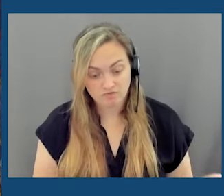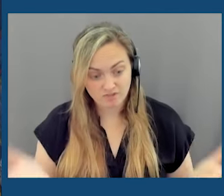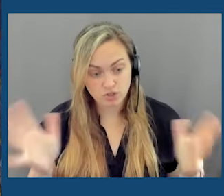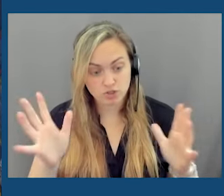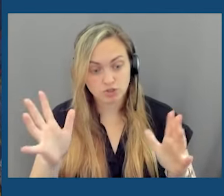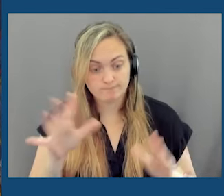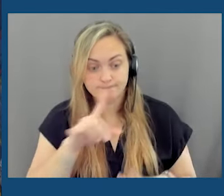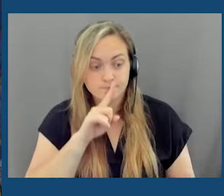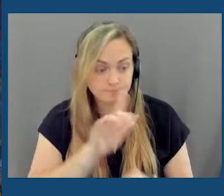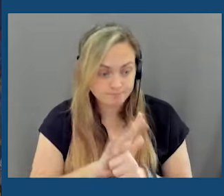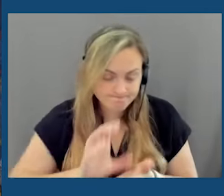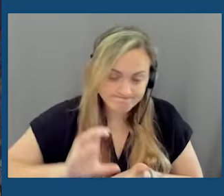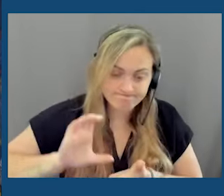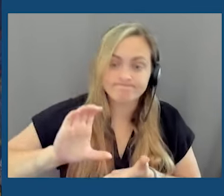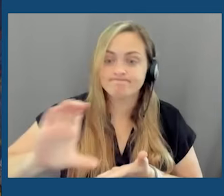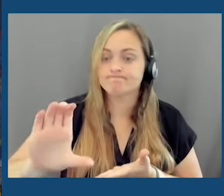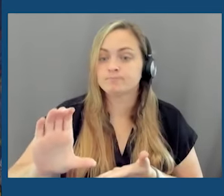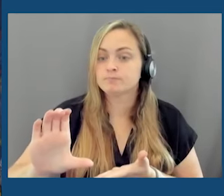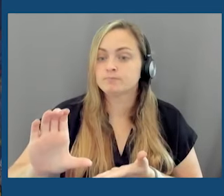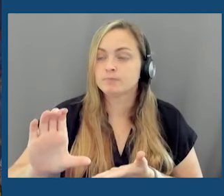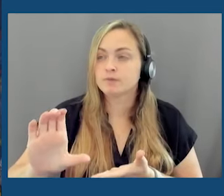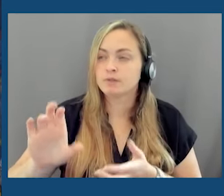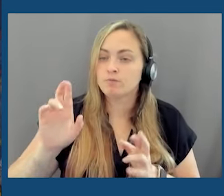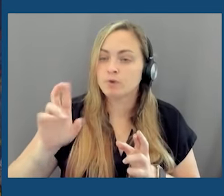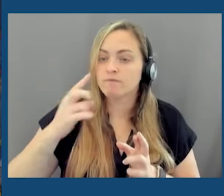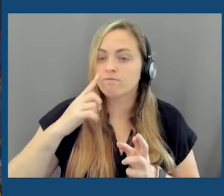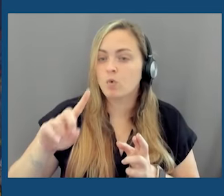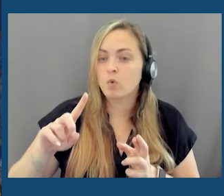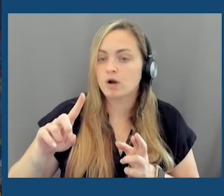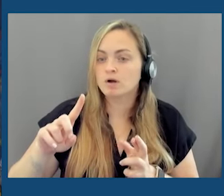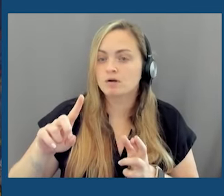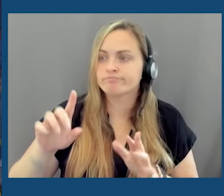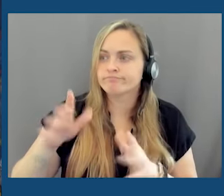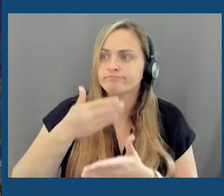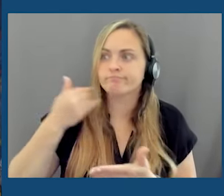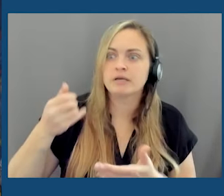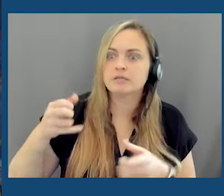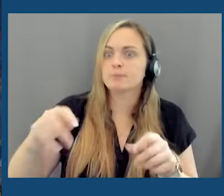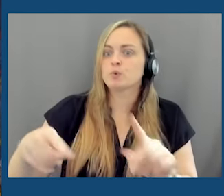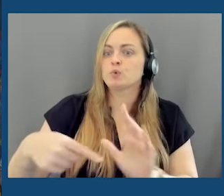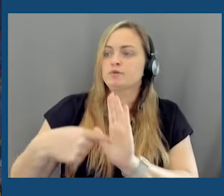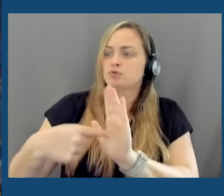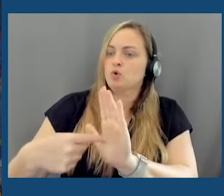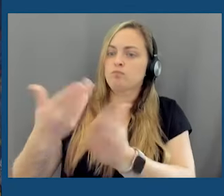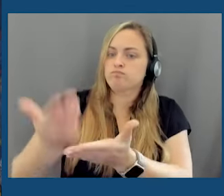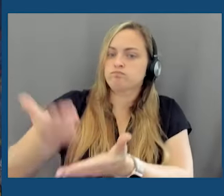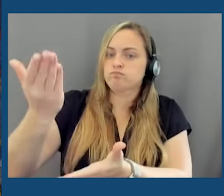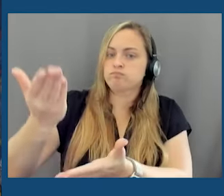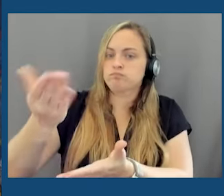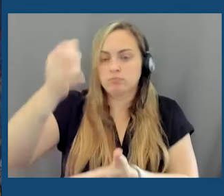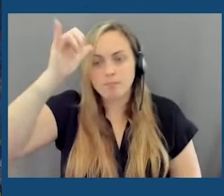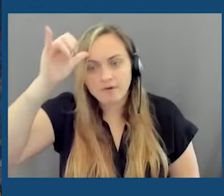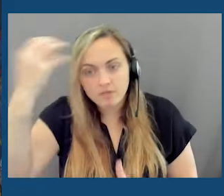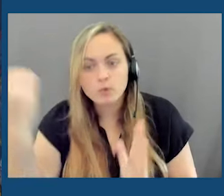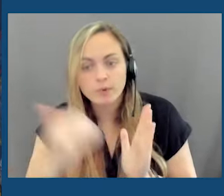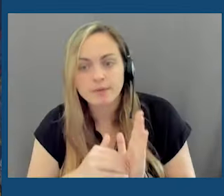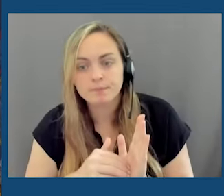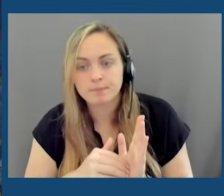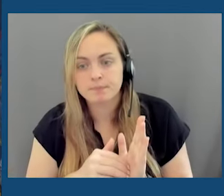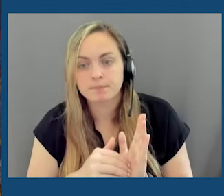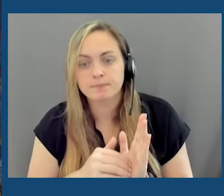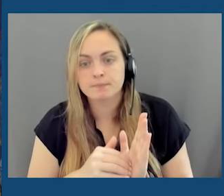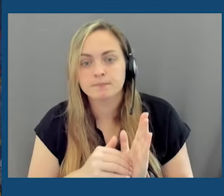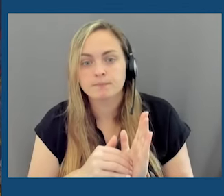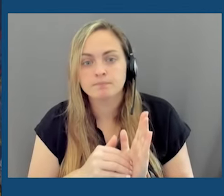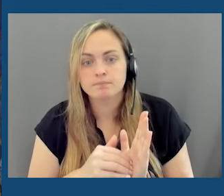committed, we're looking for a great opportunity to showcase Buffalo again in the